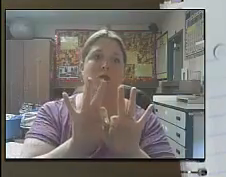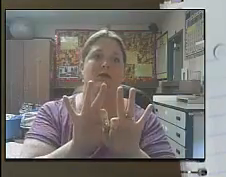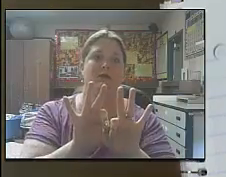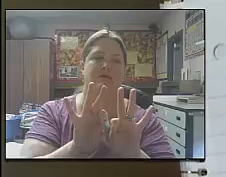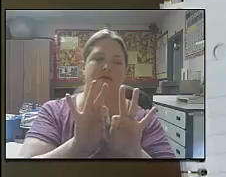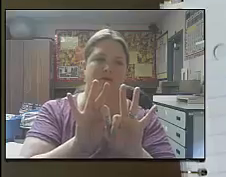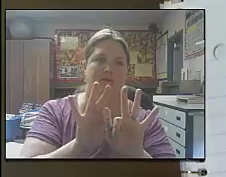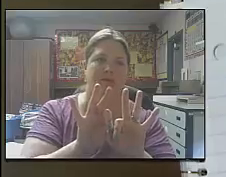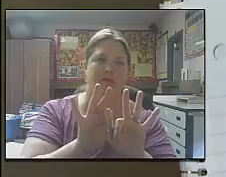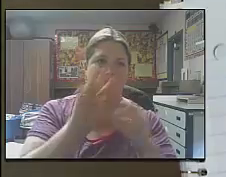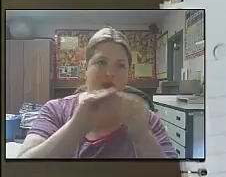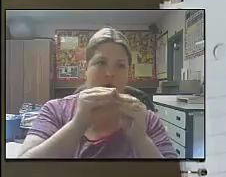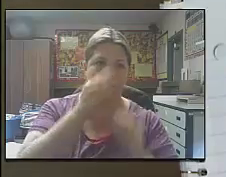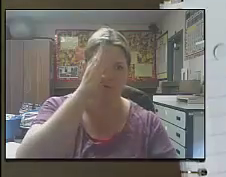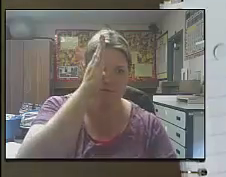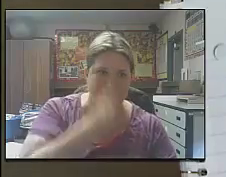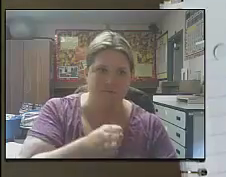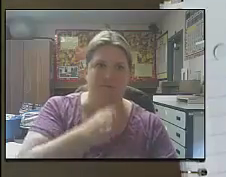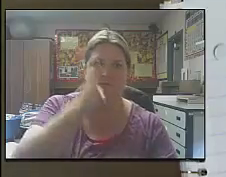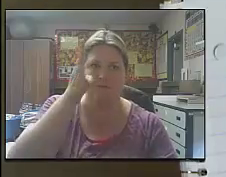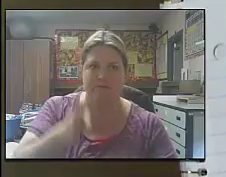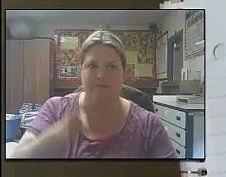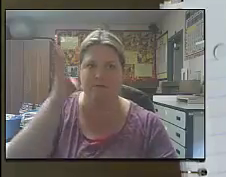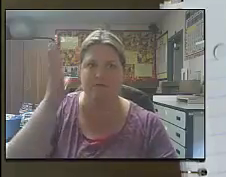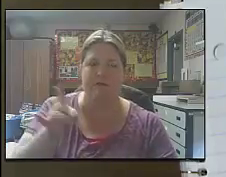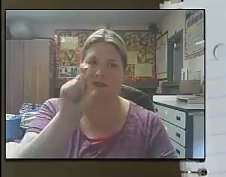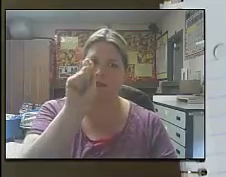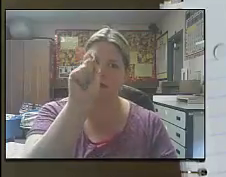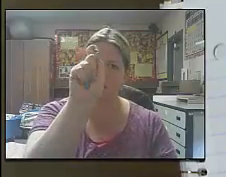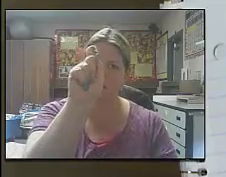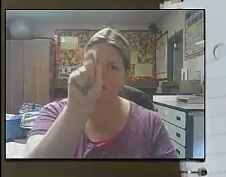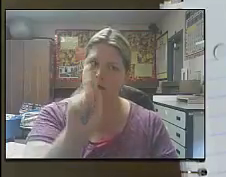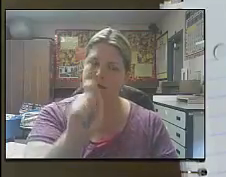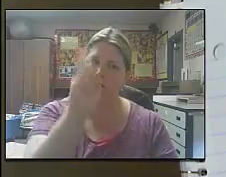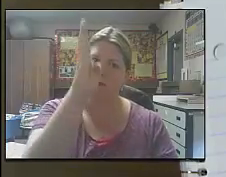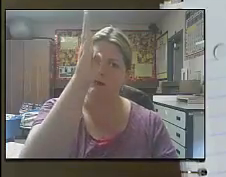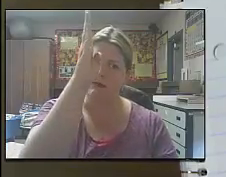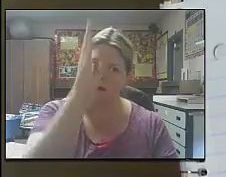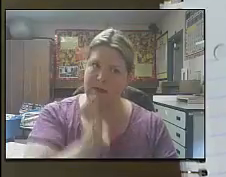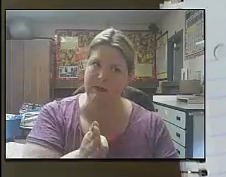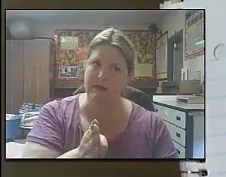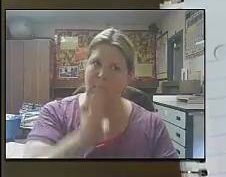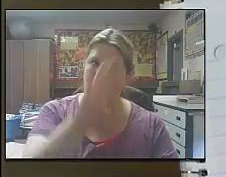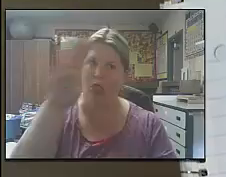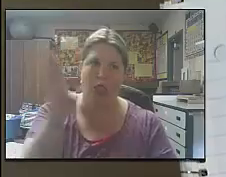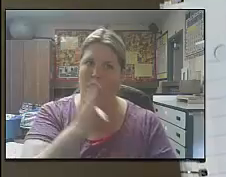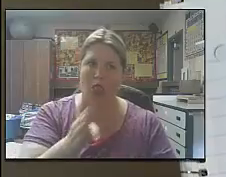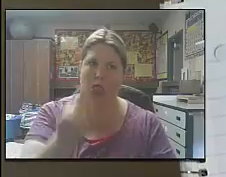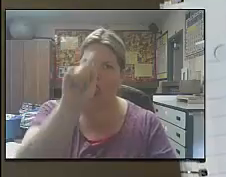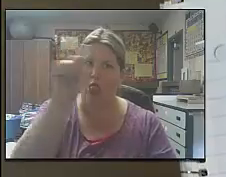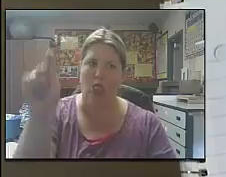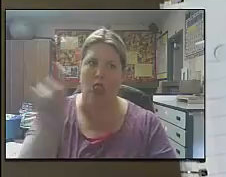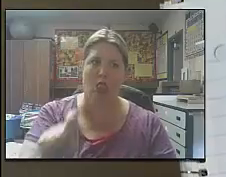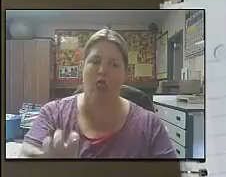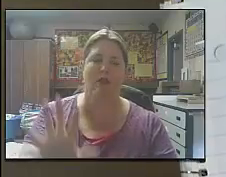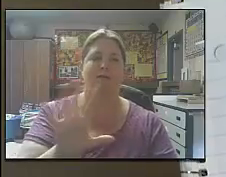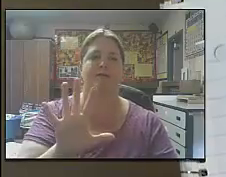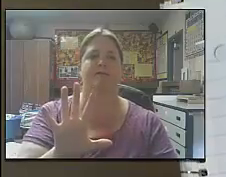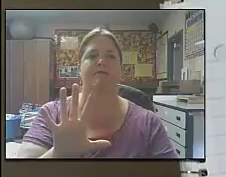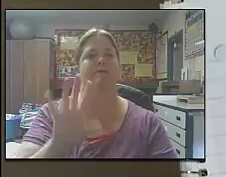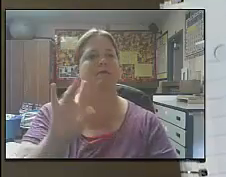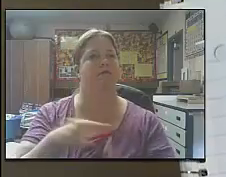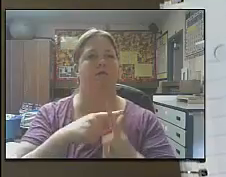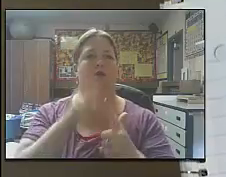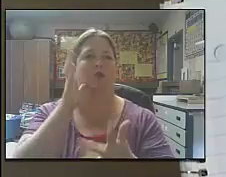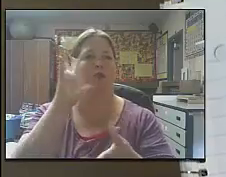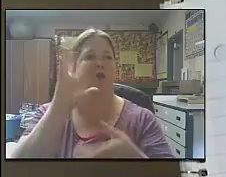important it is that these decimal points are in a straight line. Then all you're going to do is add. 9 plus 1 is